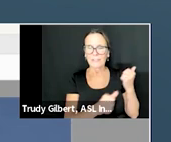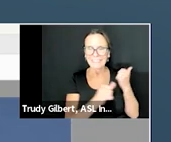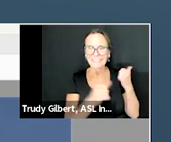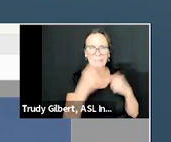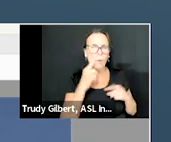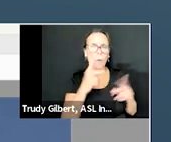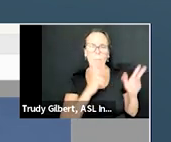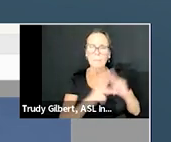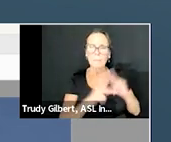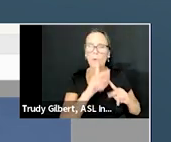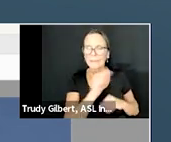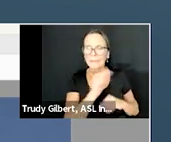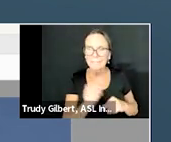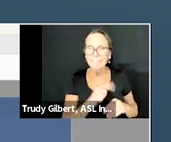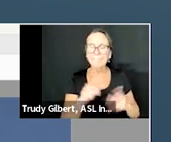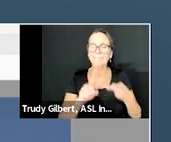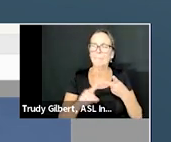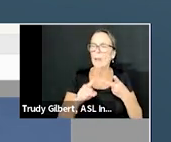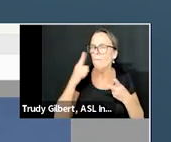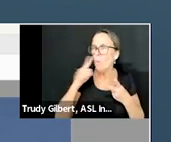disabilities, for caregivers,